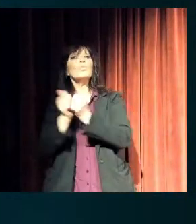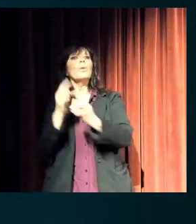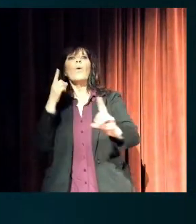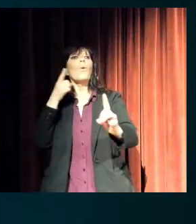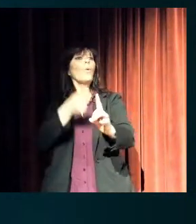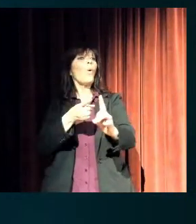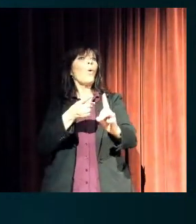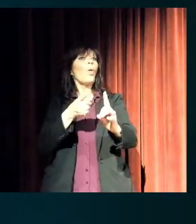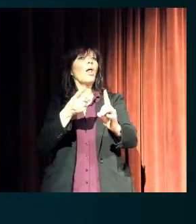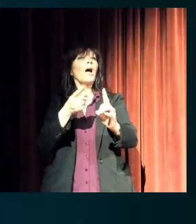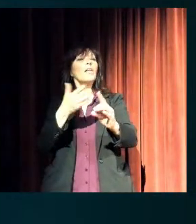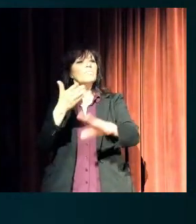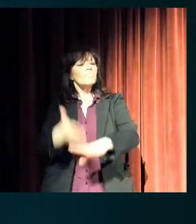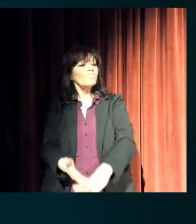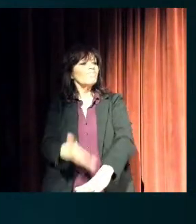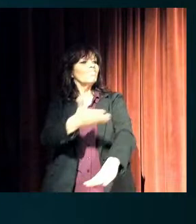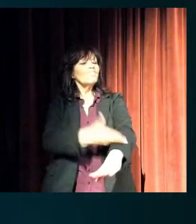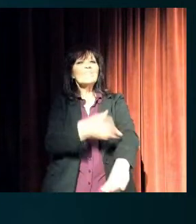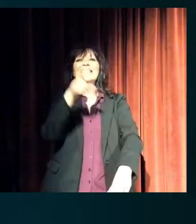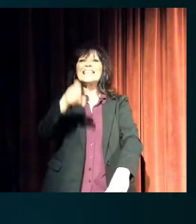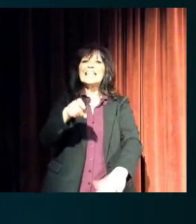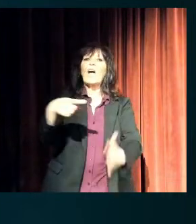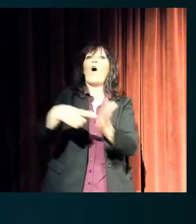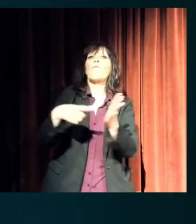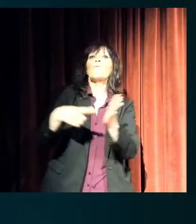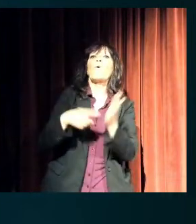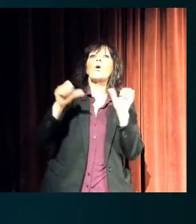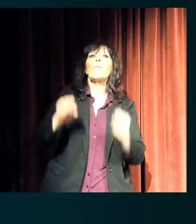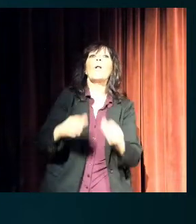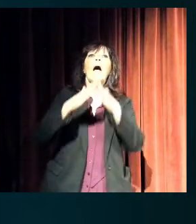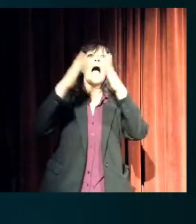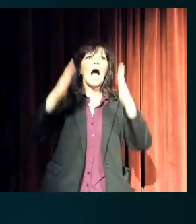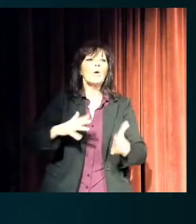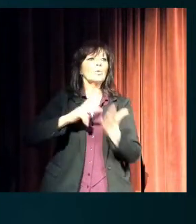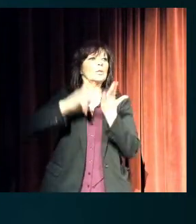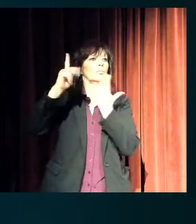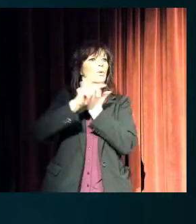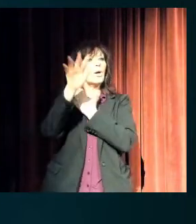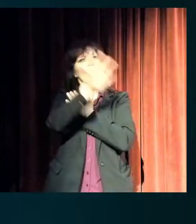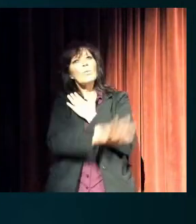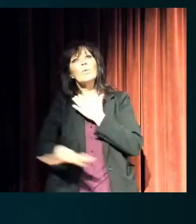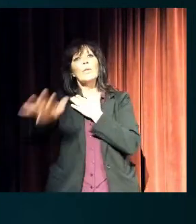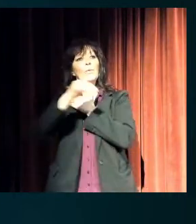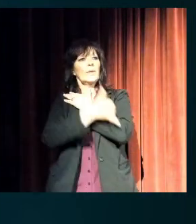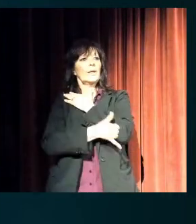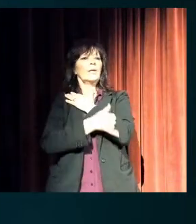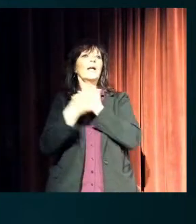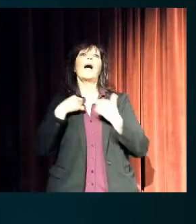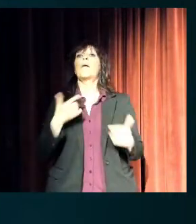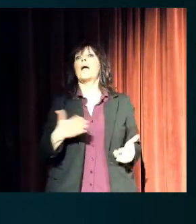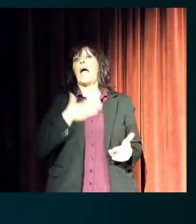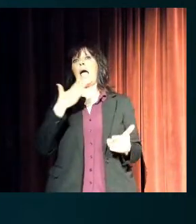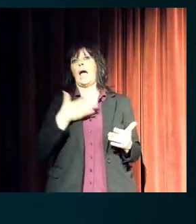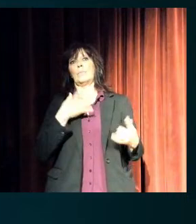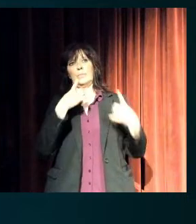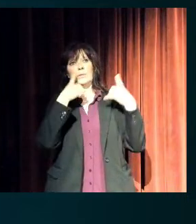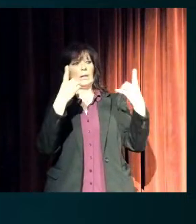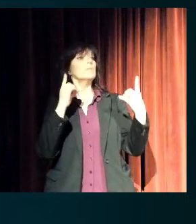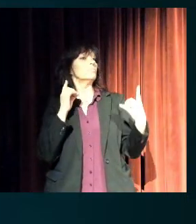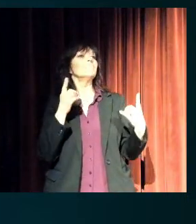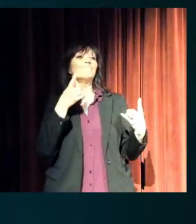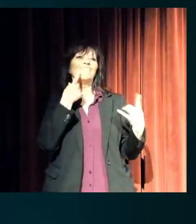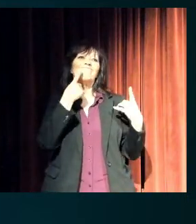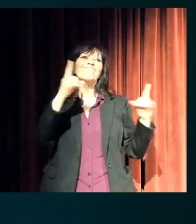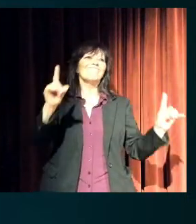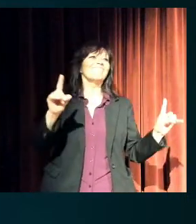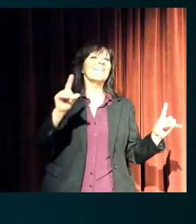goal of advancing needed affordable housing projects countywide. I am happy to announce that our efforts have paid